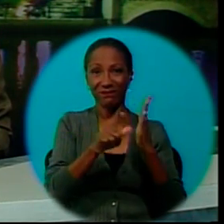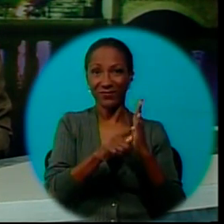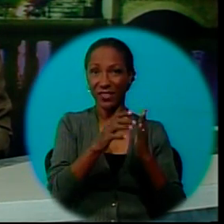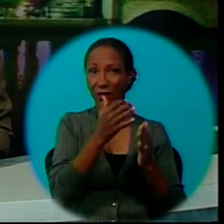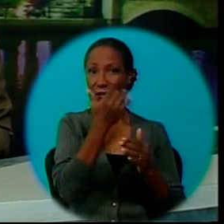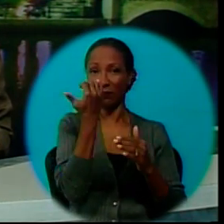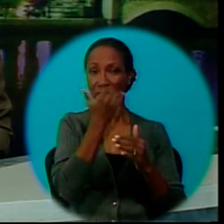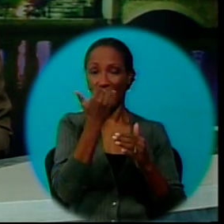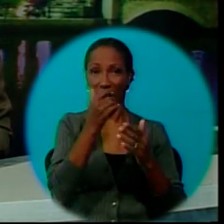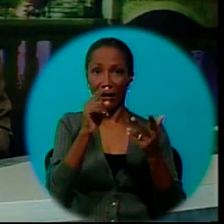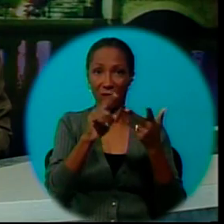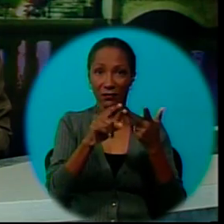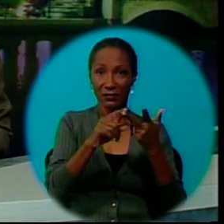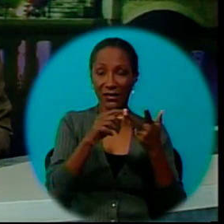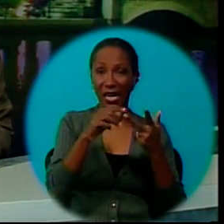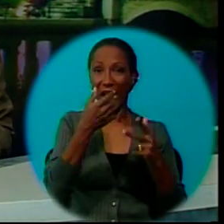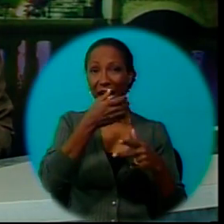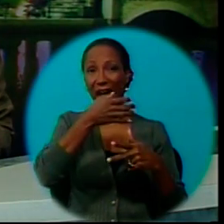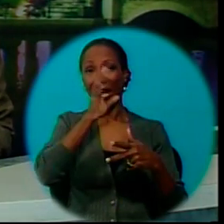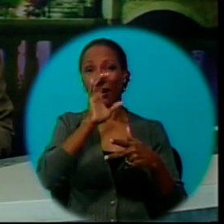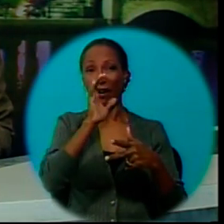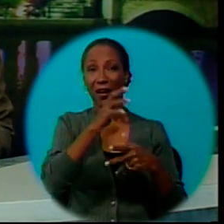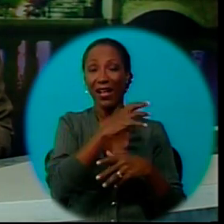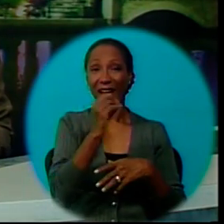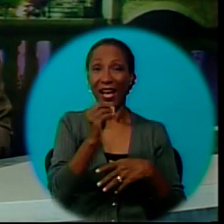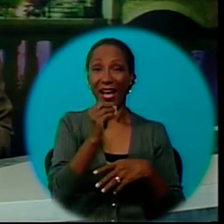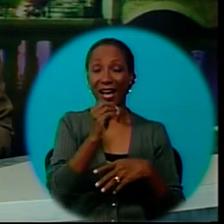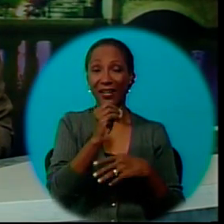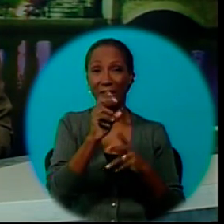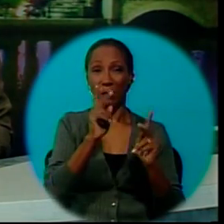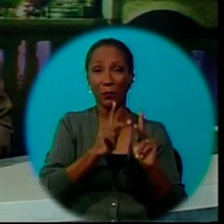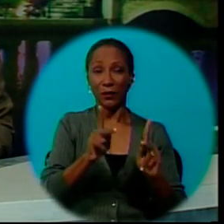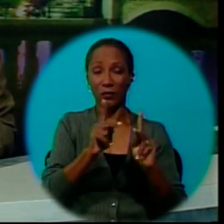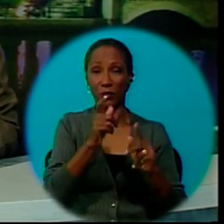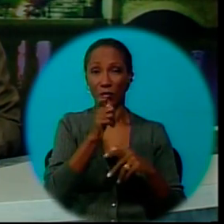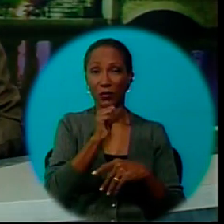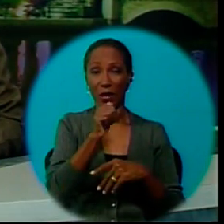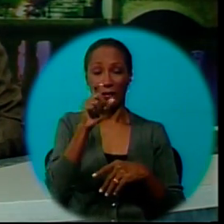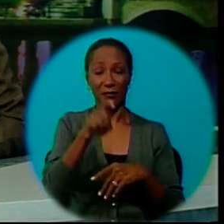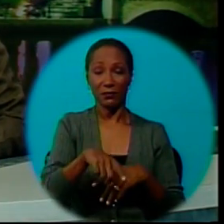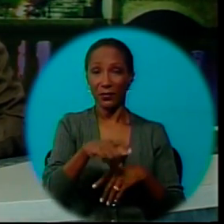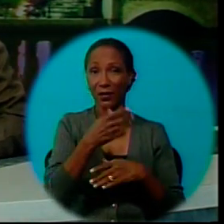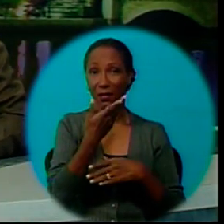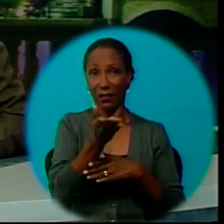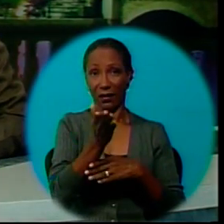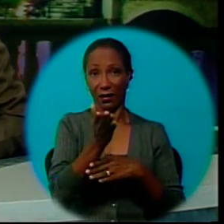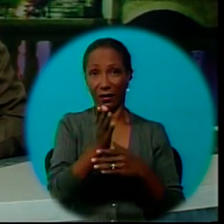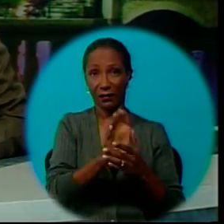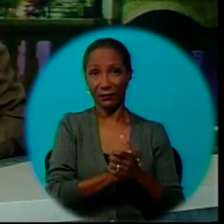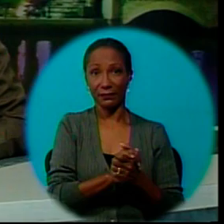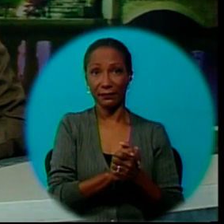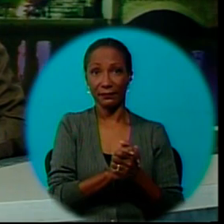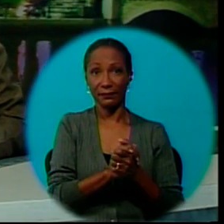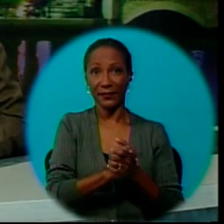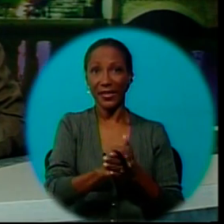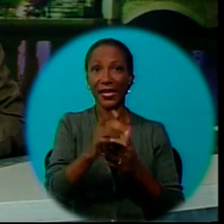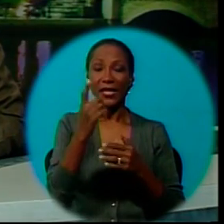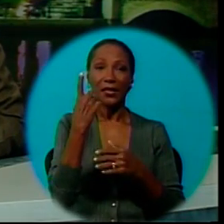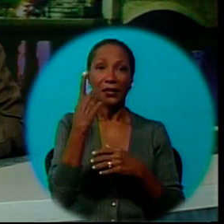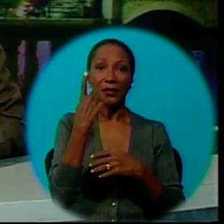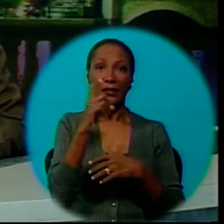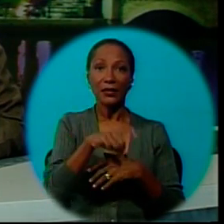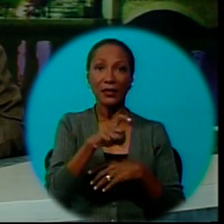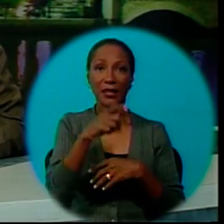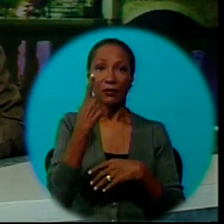they were called to remove a vagrant who had stowed away on board. There's an urgent need for performance appraisals to be used